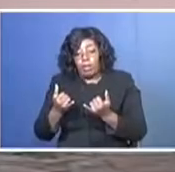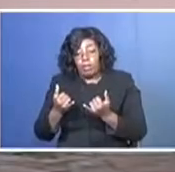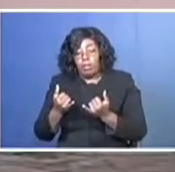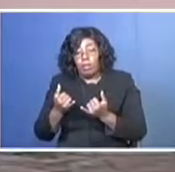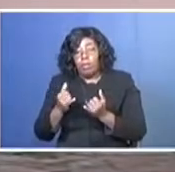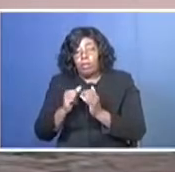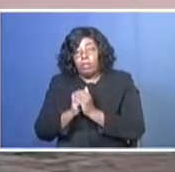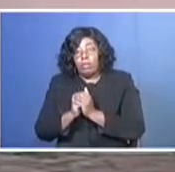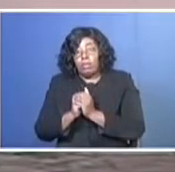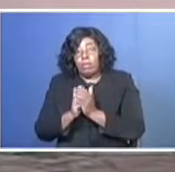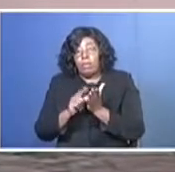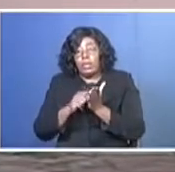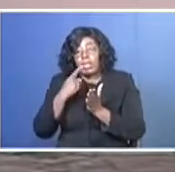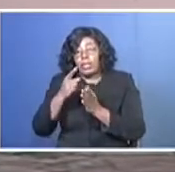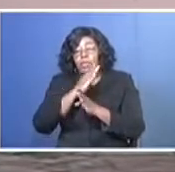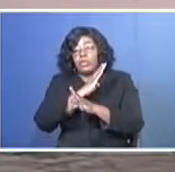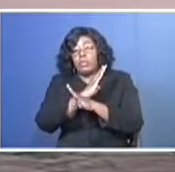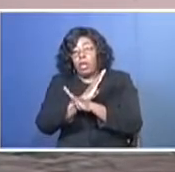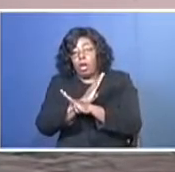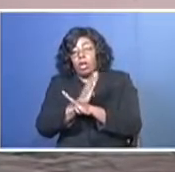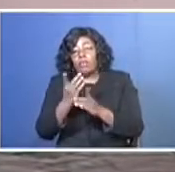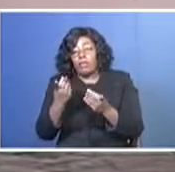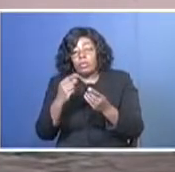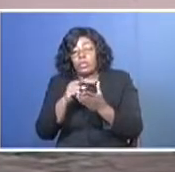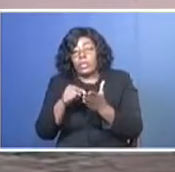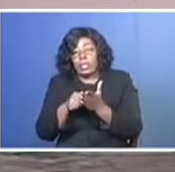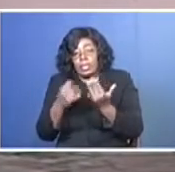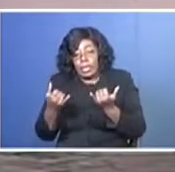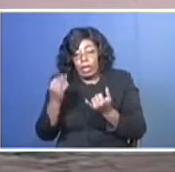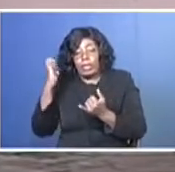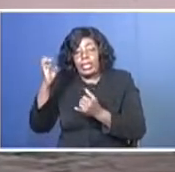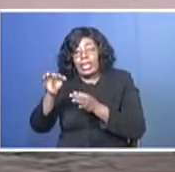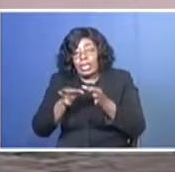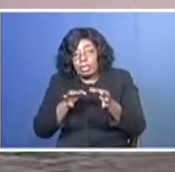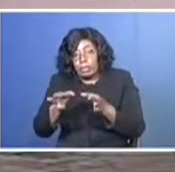were being blocked from doing so. Here's Watson's explanation.